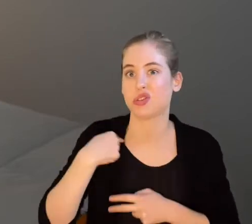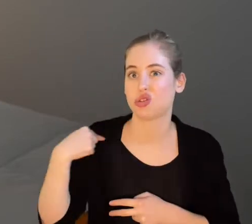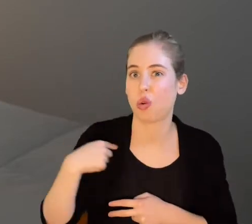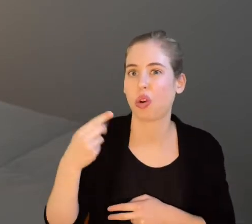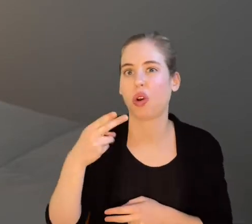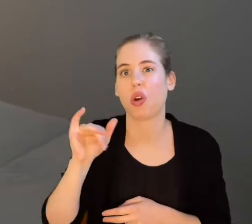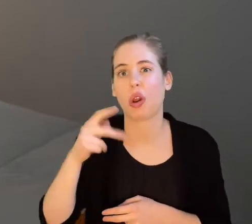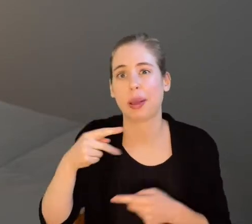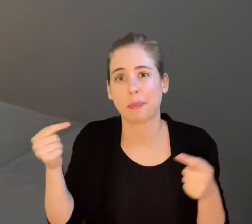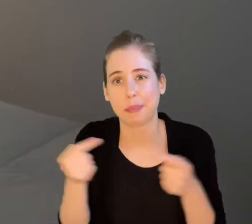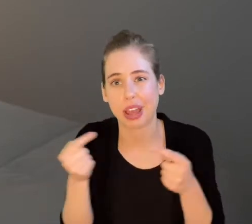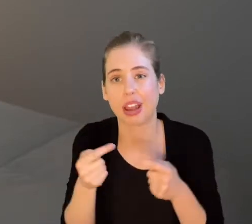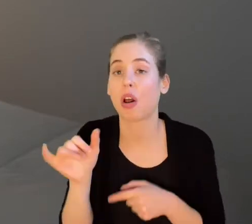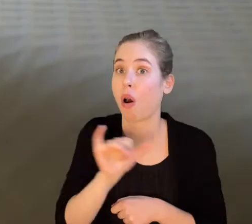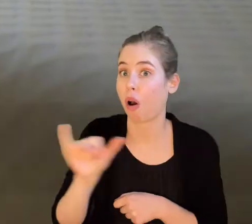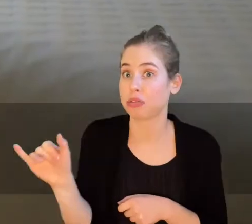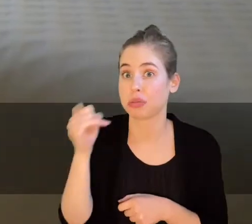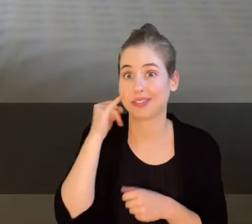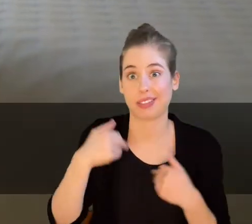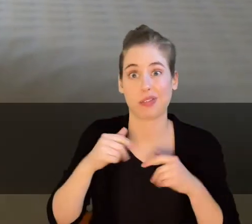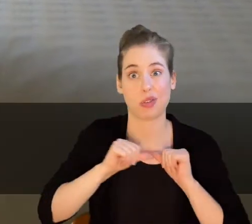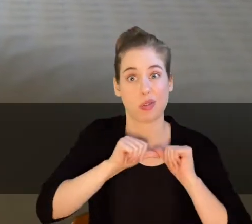those that suffer from chronic pain.